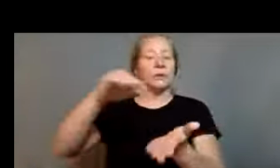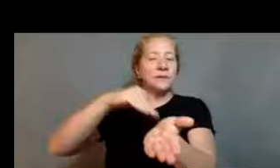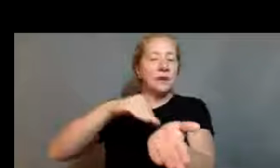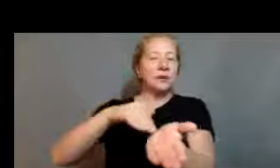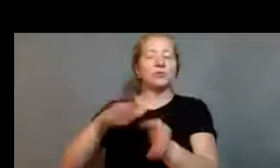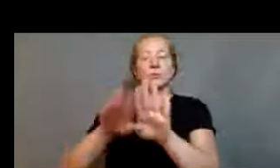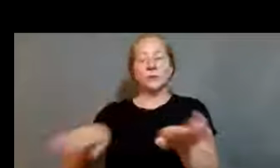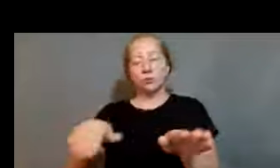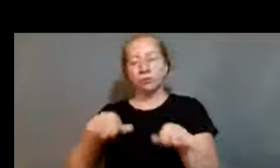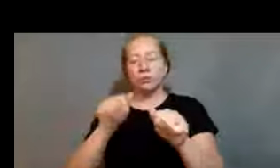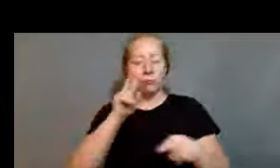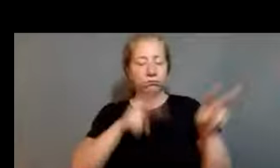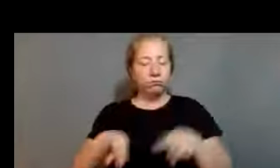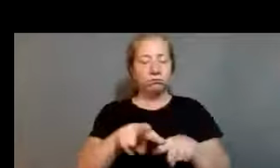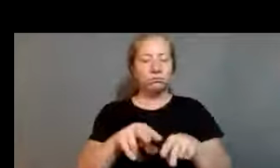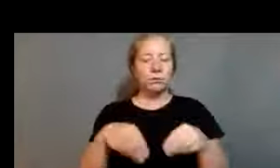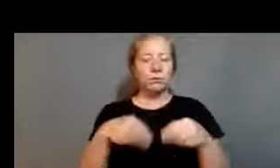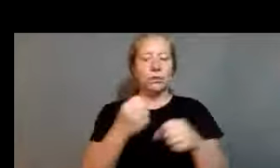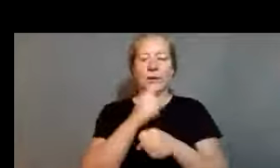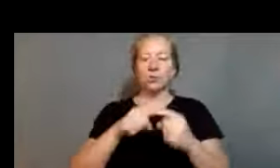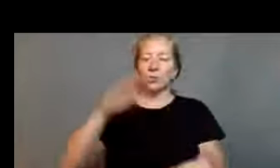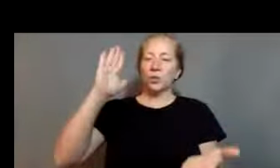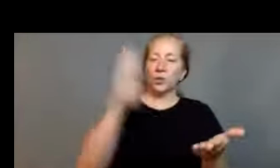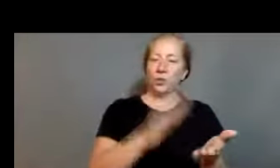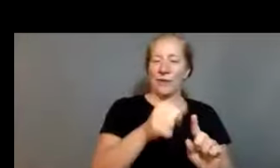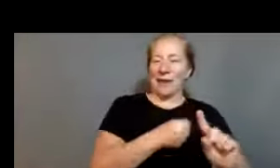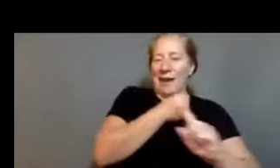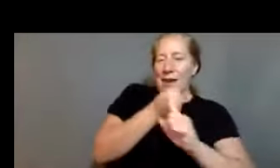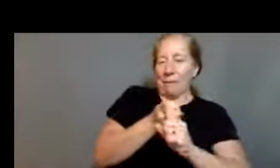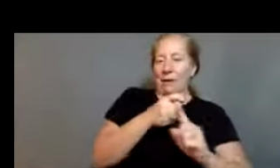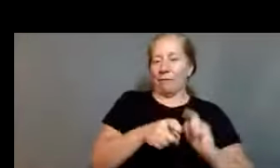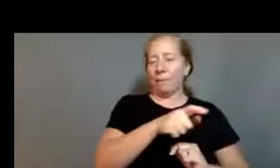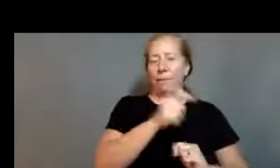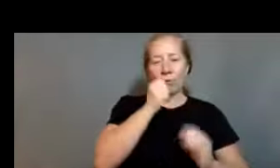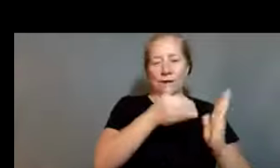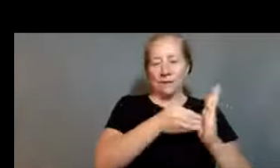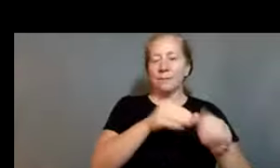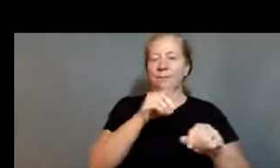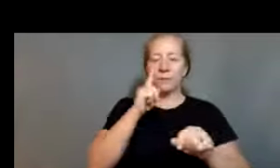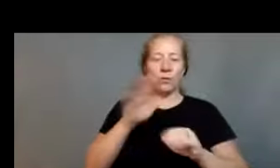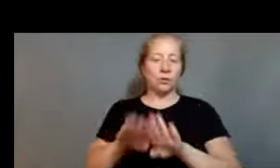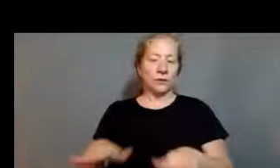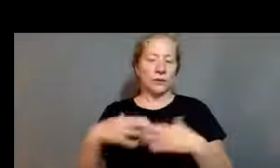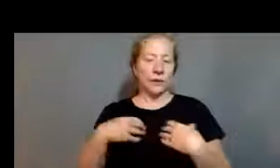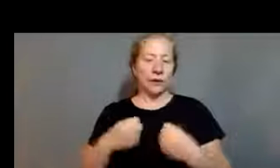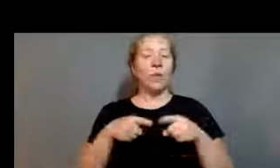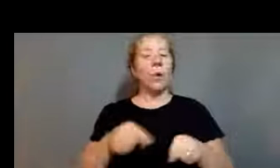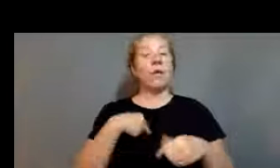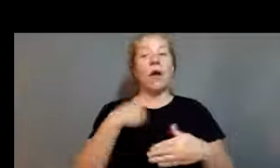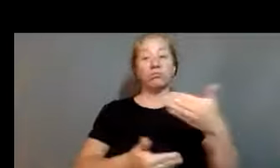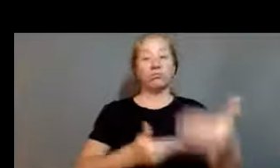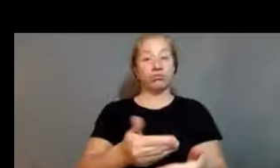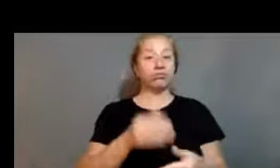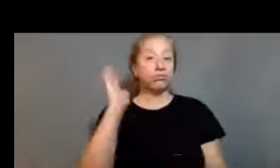really find ways to mitigate the impacts of racism on children's health. And as we go through the presentation, I will talk